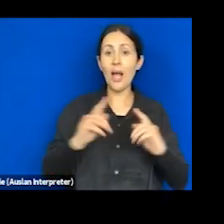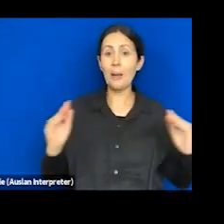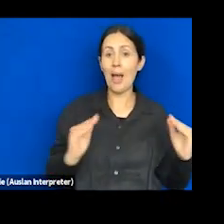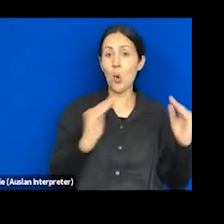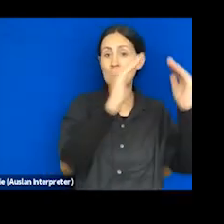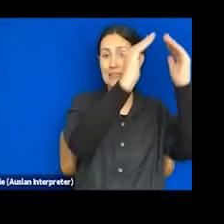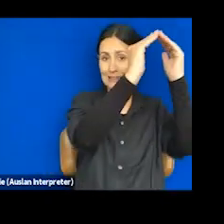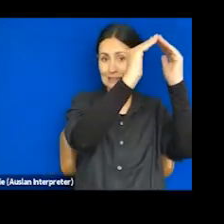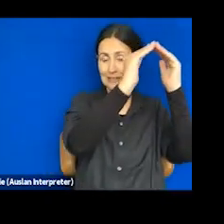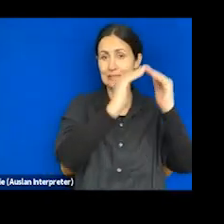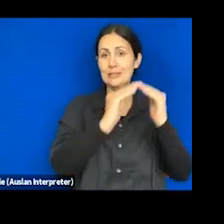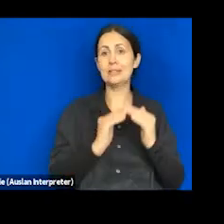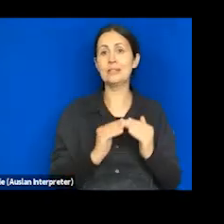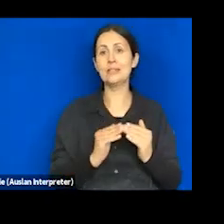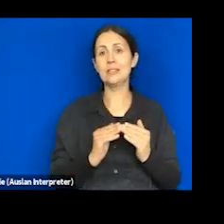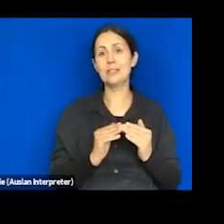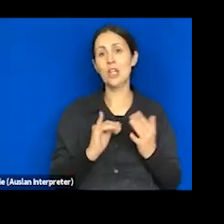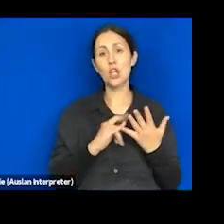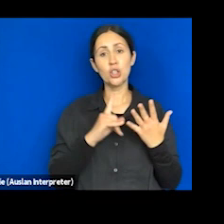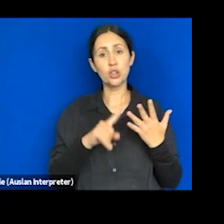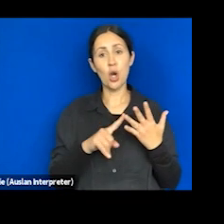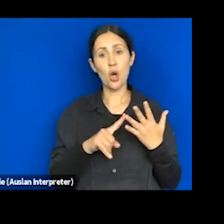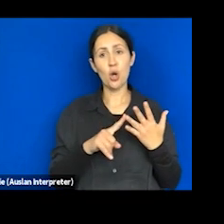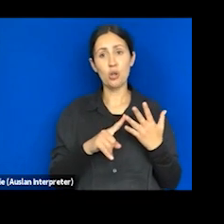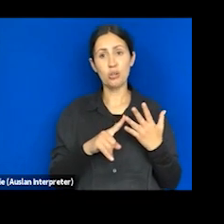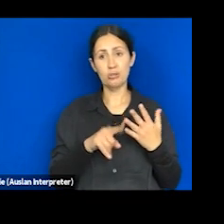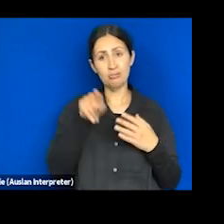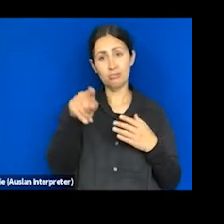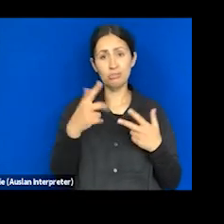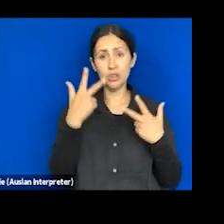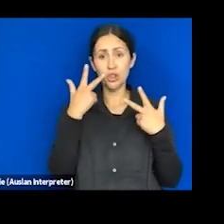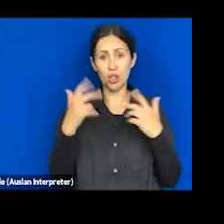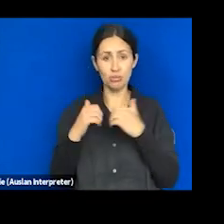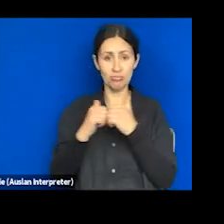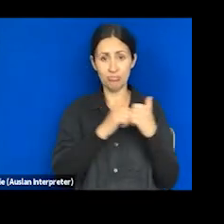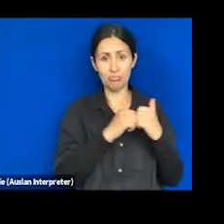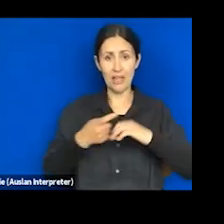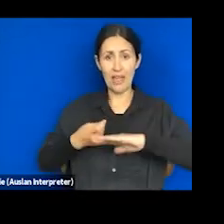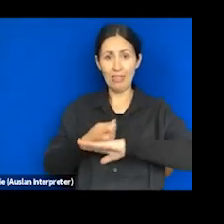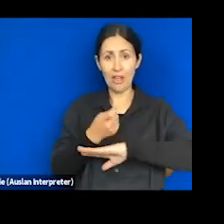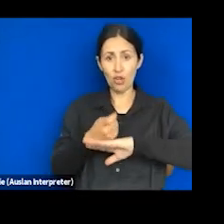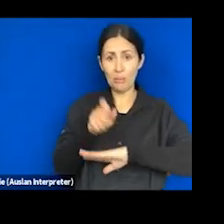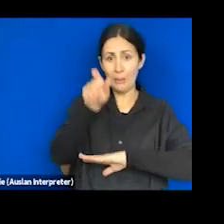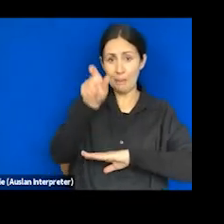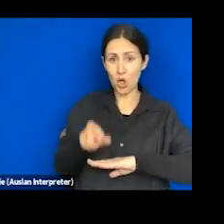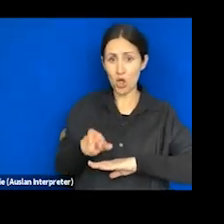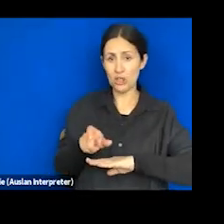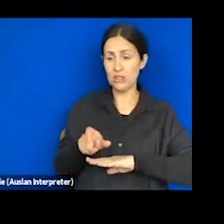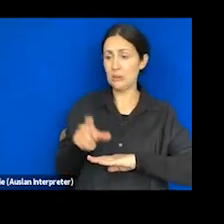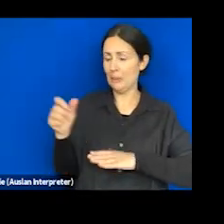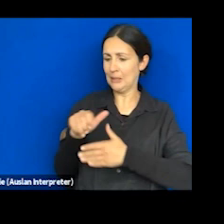thinking about this and really emphasizing this collaboration between the therapist and the